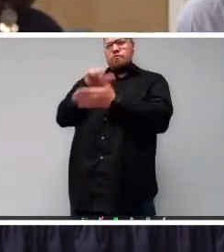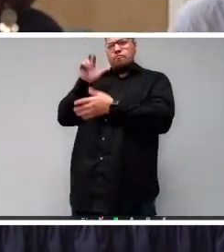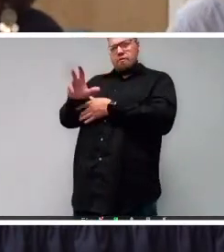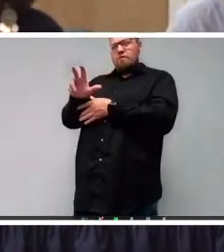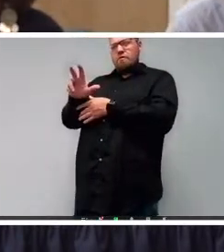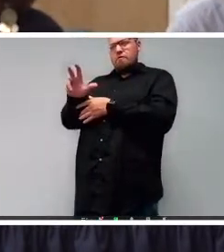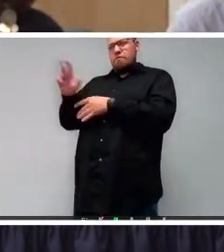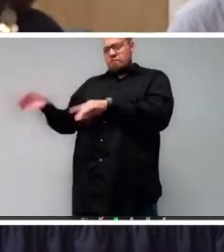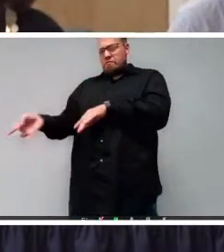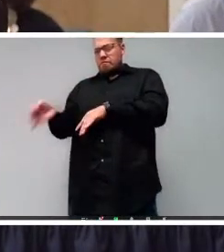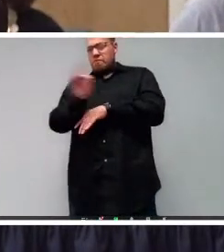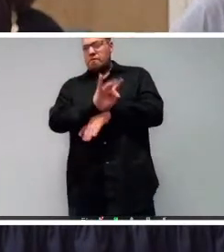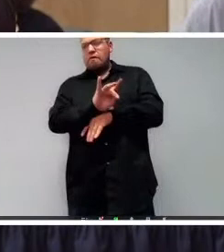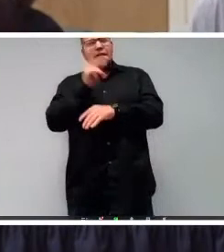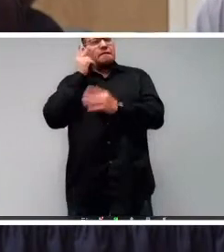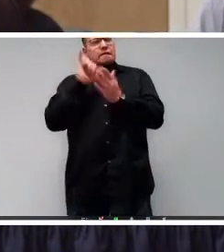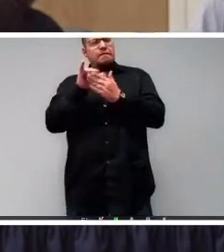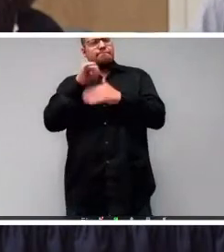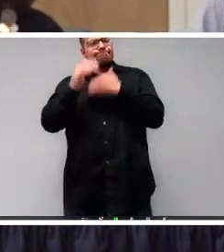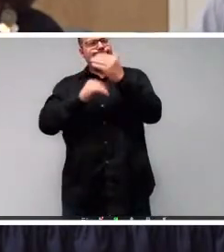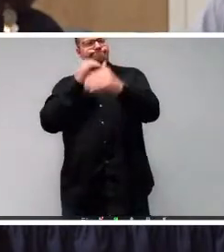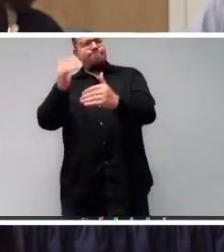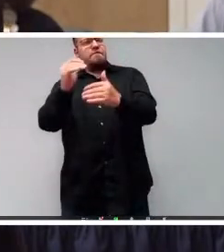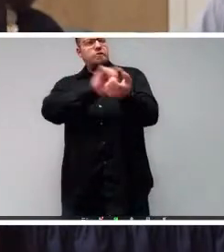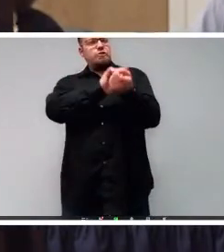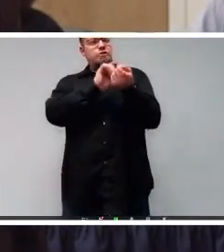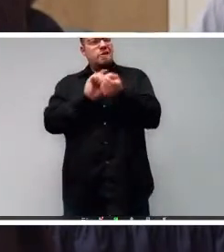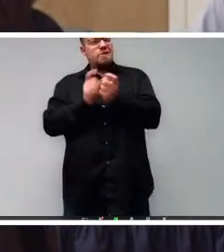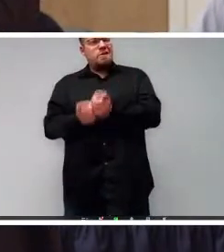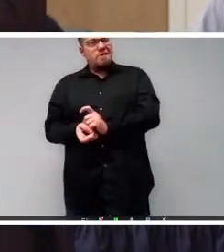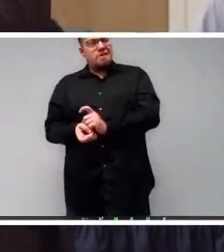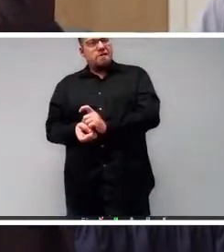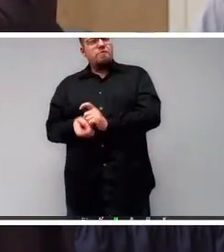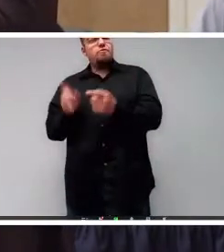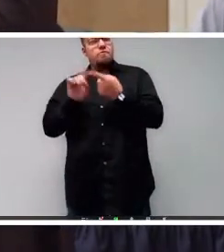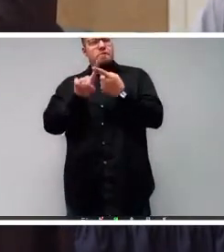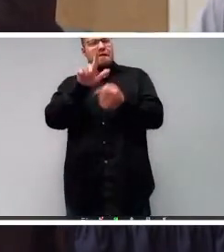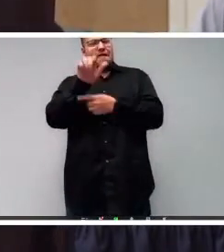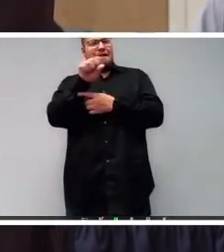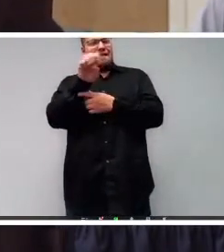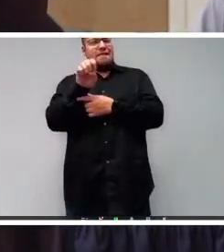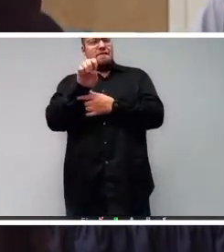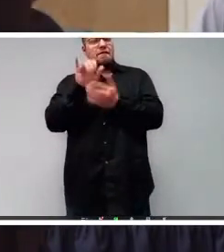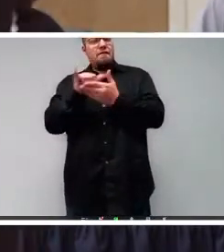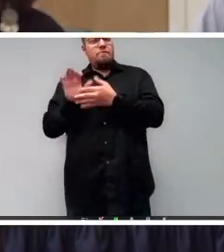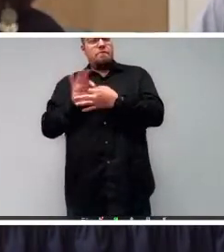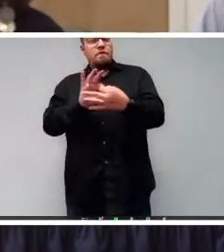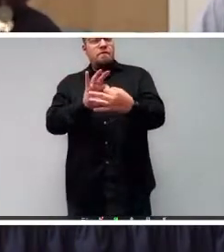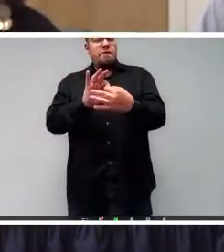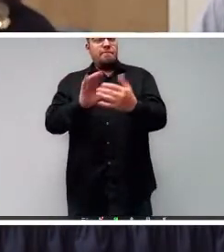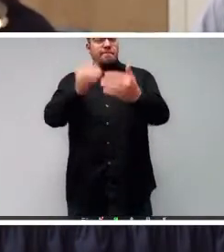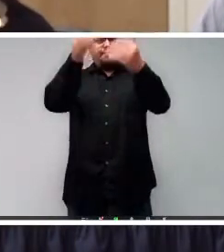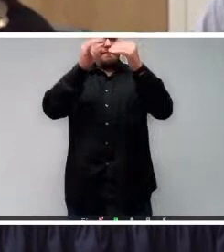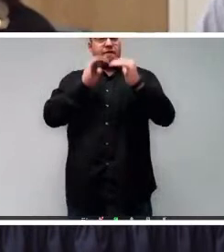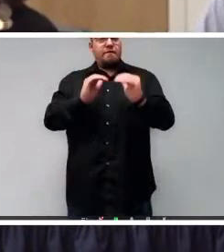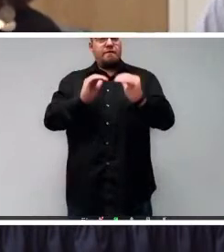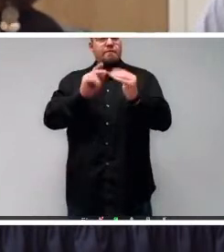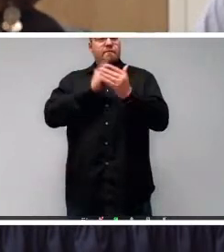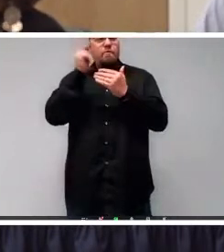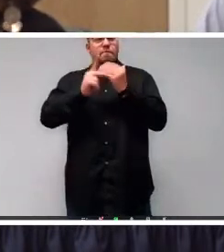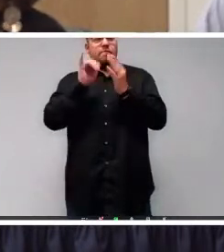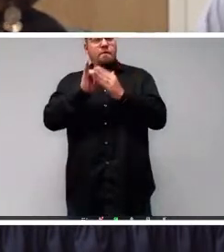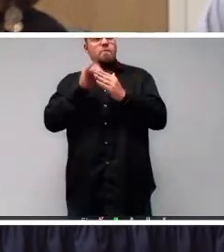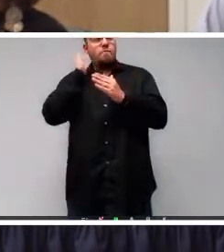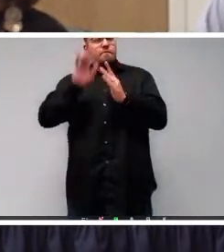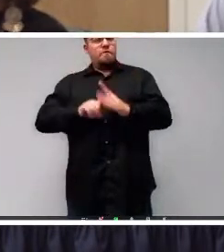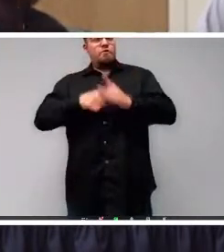can see the sequence of the changes to the lease are tied to the next two programs coming online.